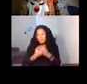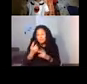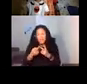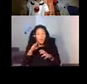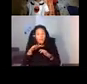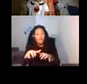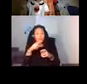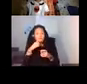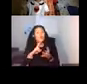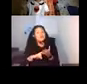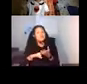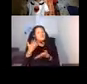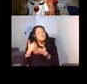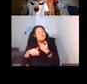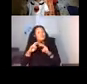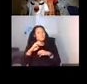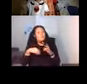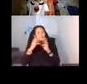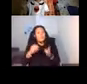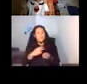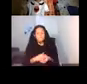animals for the Natural History Museum.